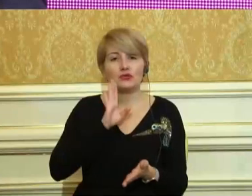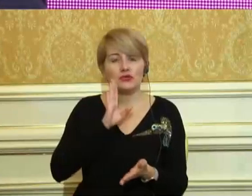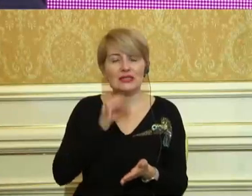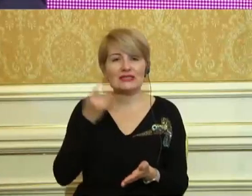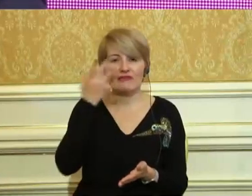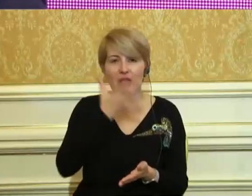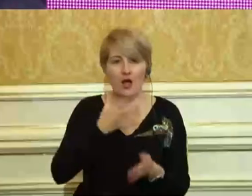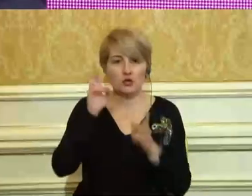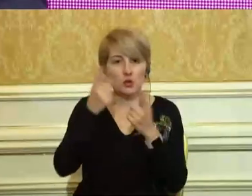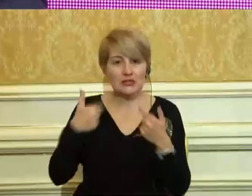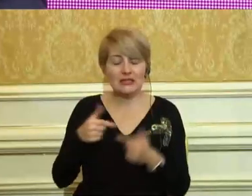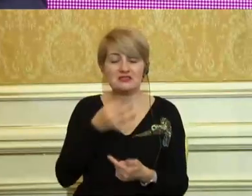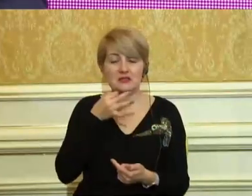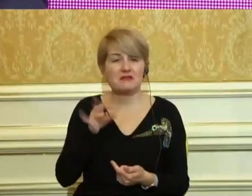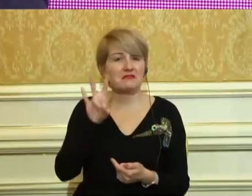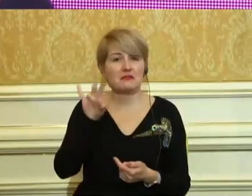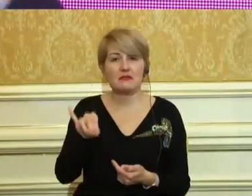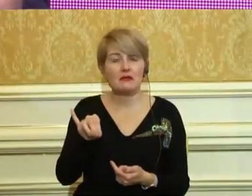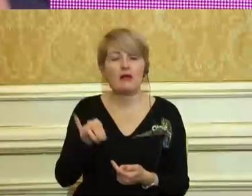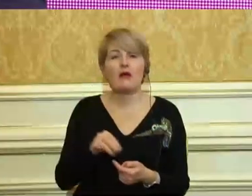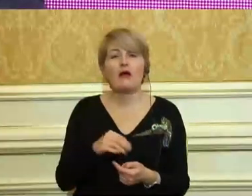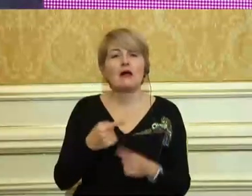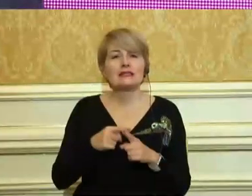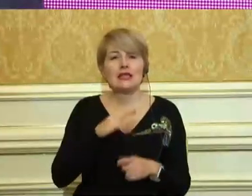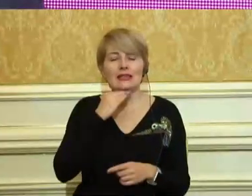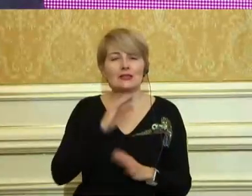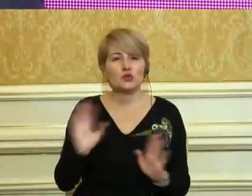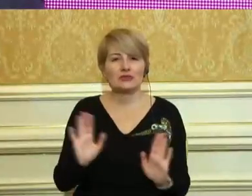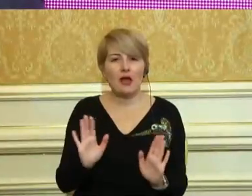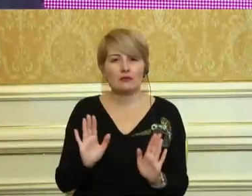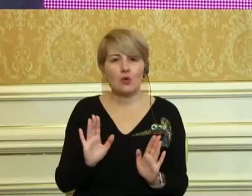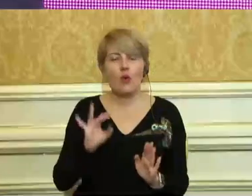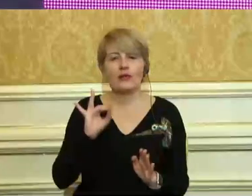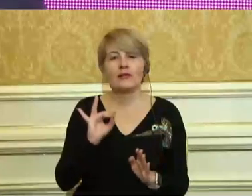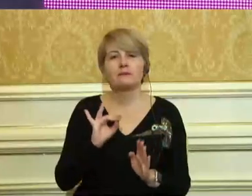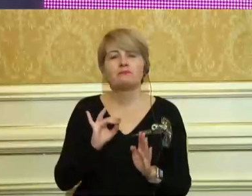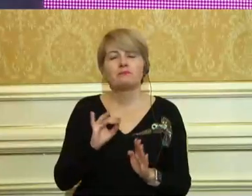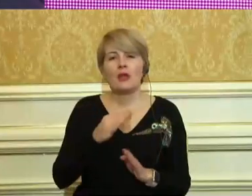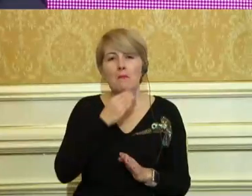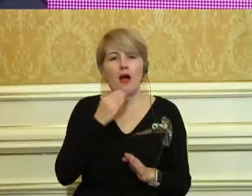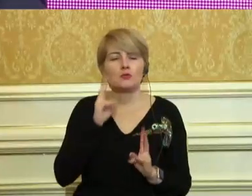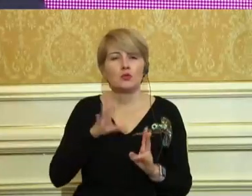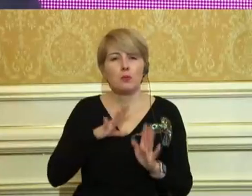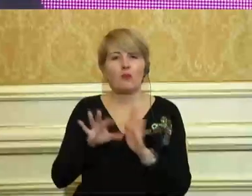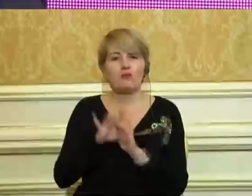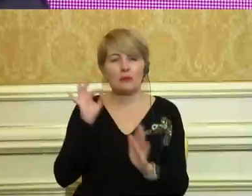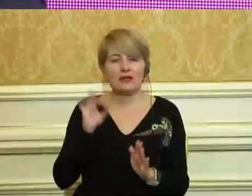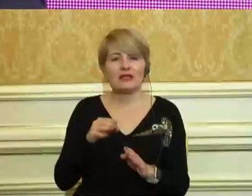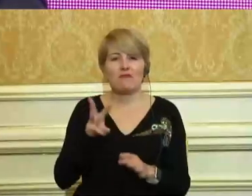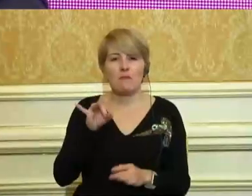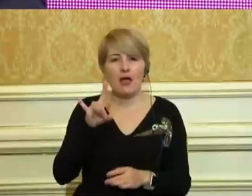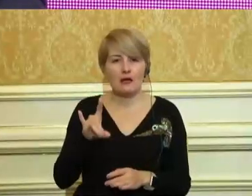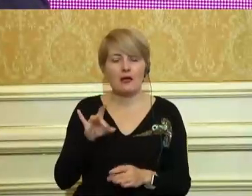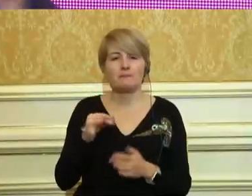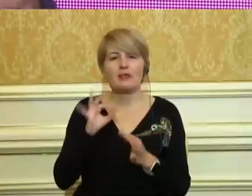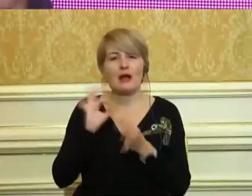said, no, this is not good enough. And then a number of elected mayors and councillors from around the world,